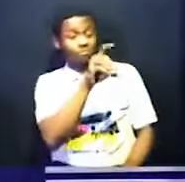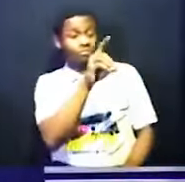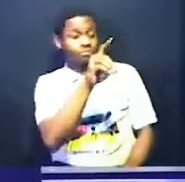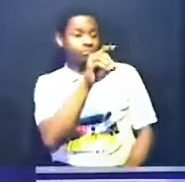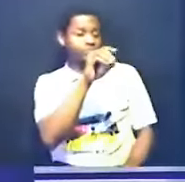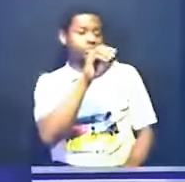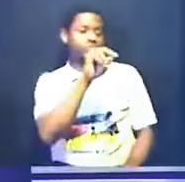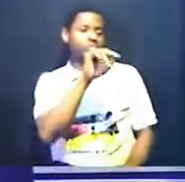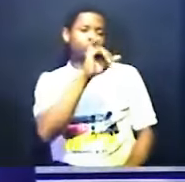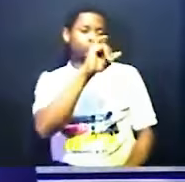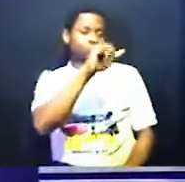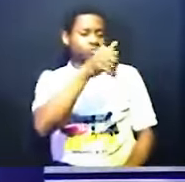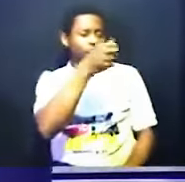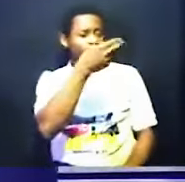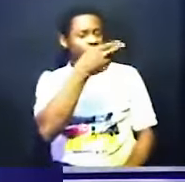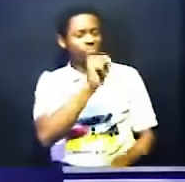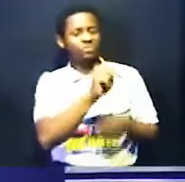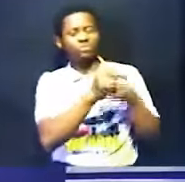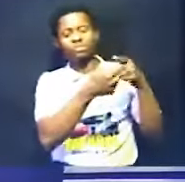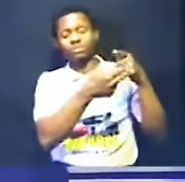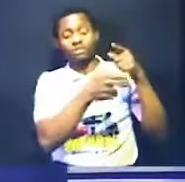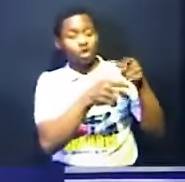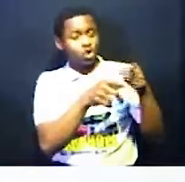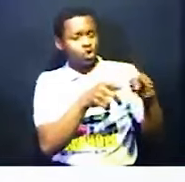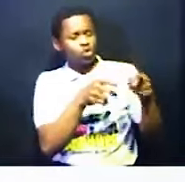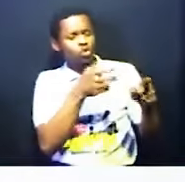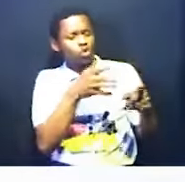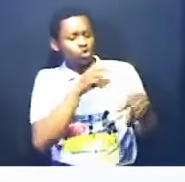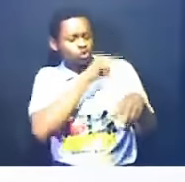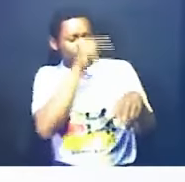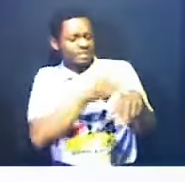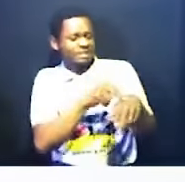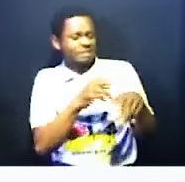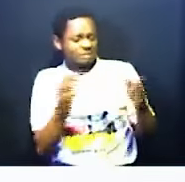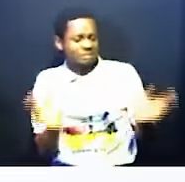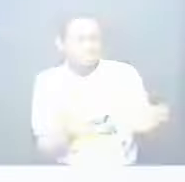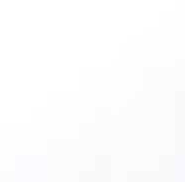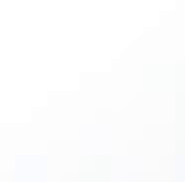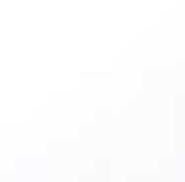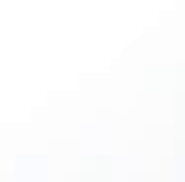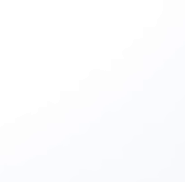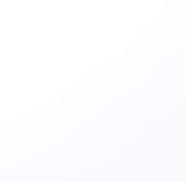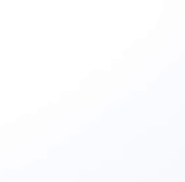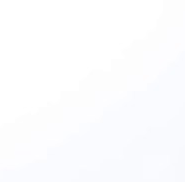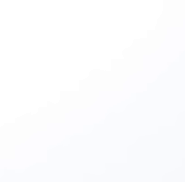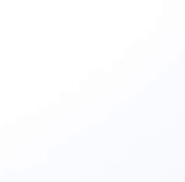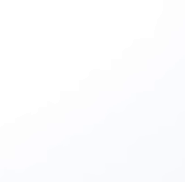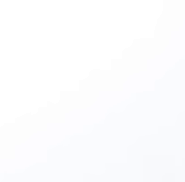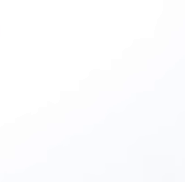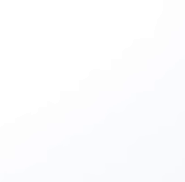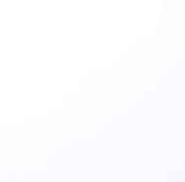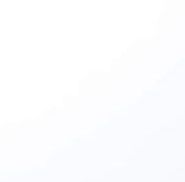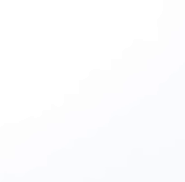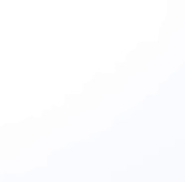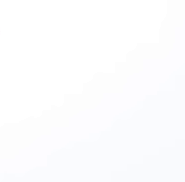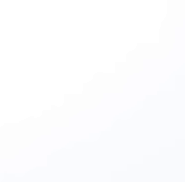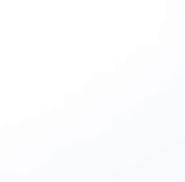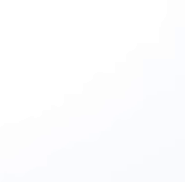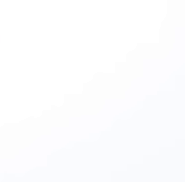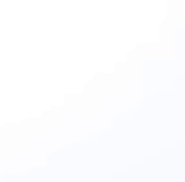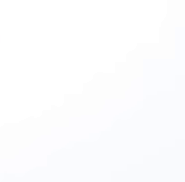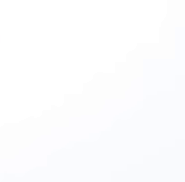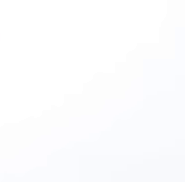nature has been likely encouraged by the father's lack in